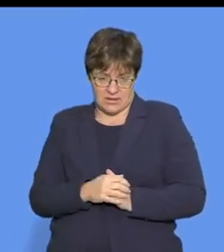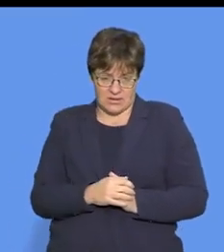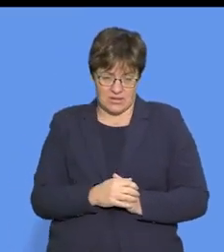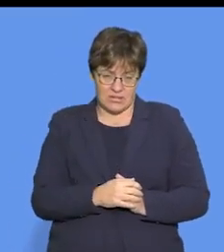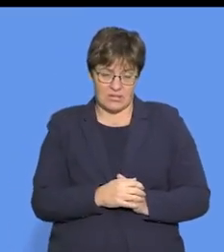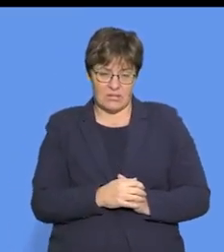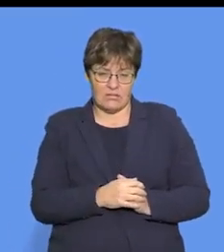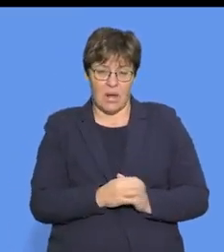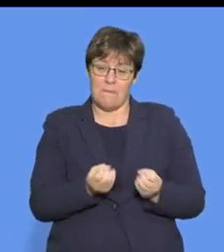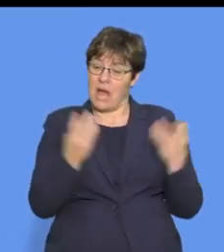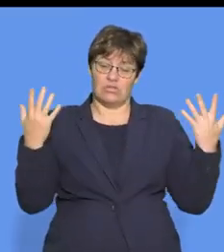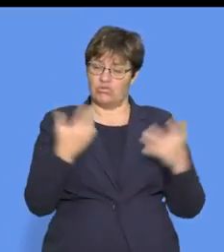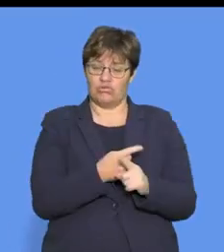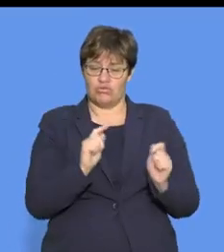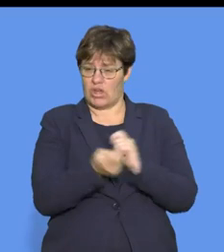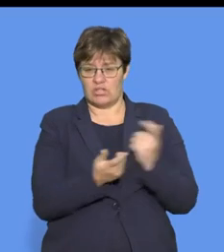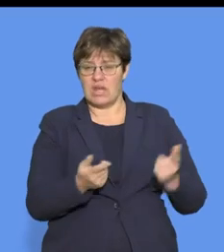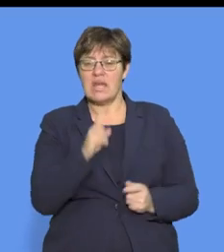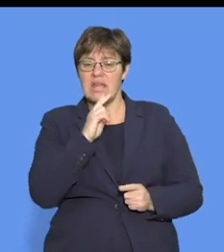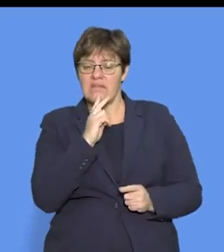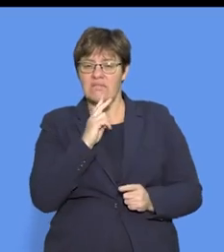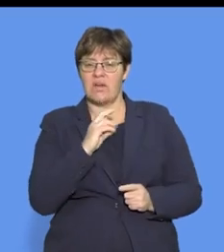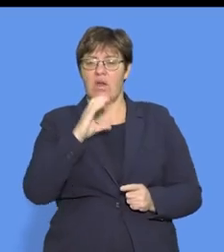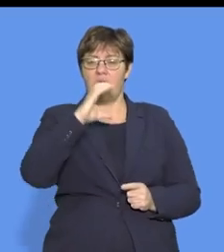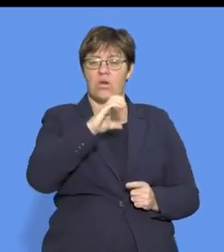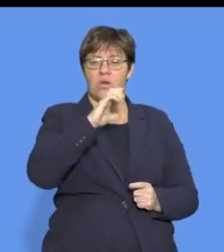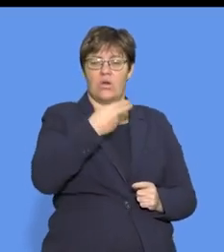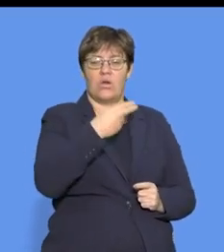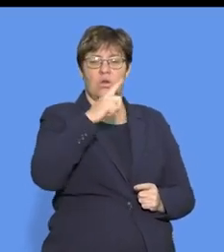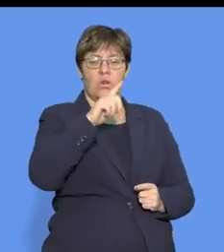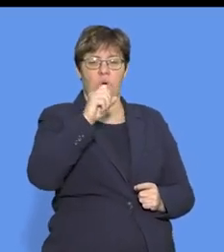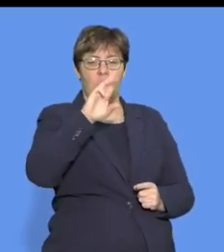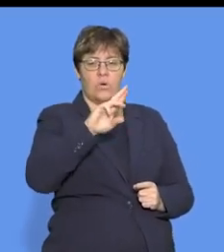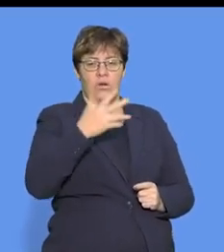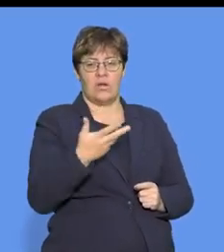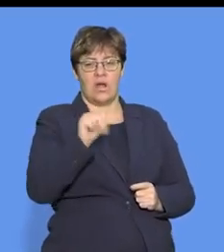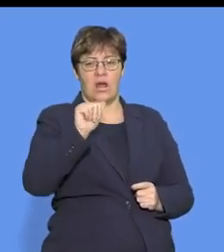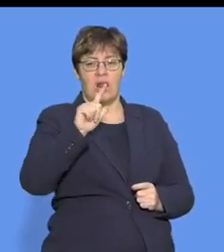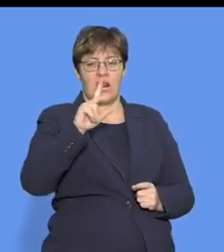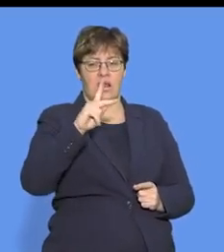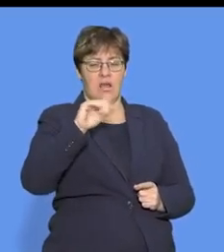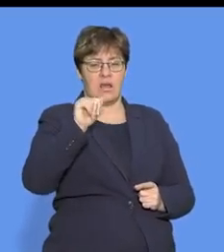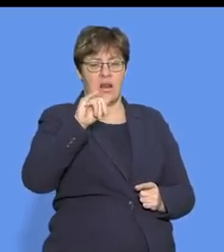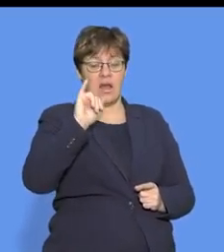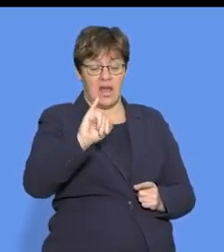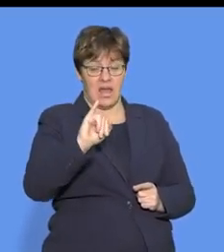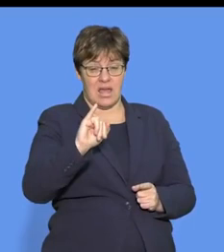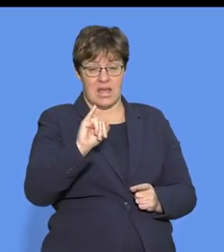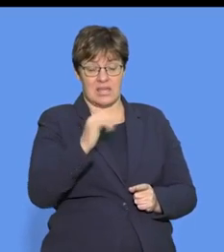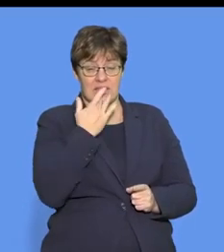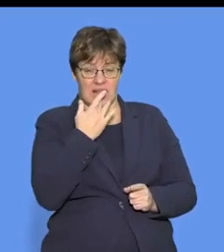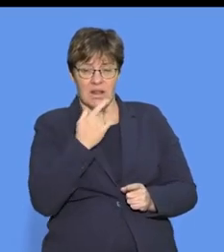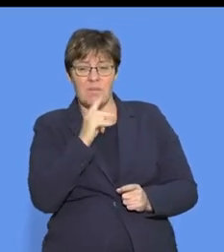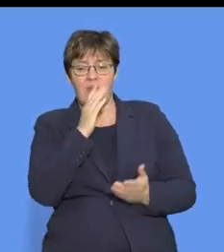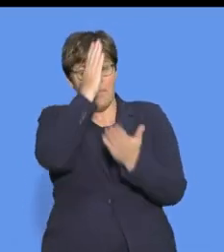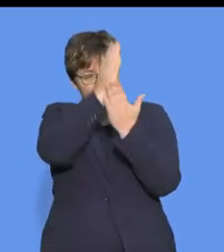So nothing much has changed, even when you get to the chlor-alkali cell. Over here, one solution, even